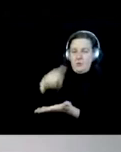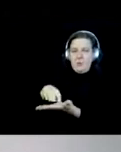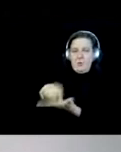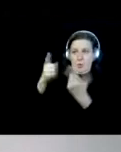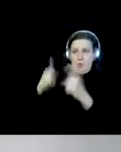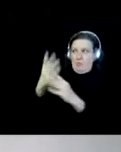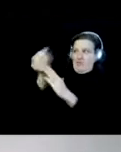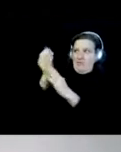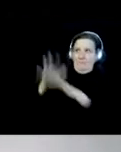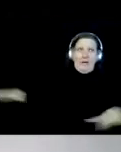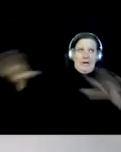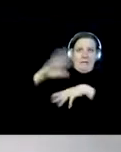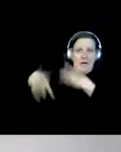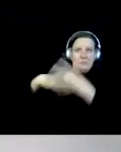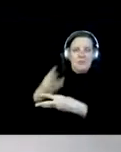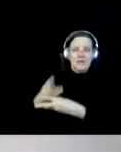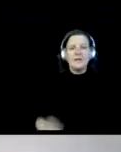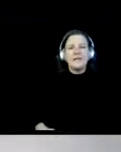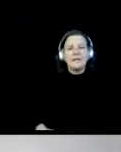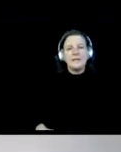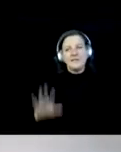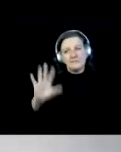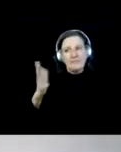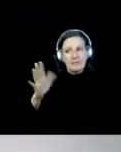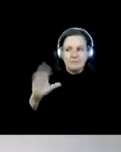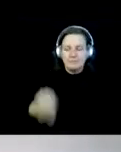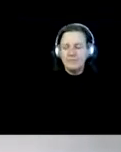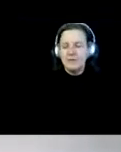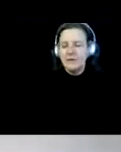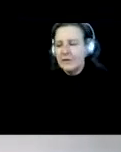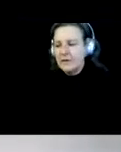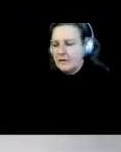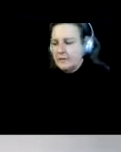world to some degree, and the kind of